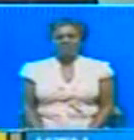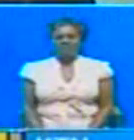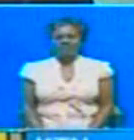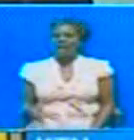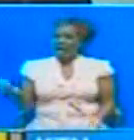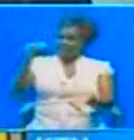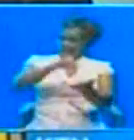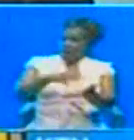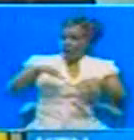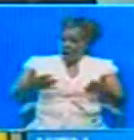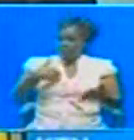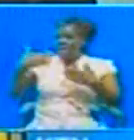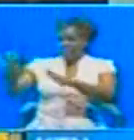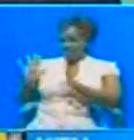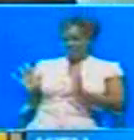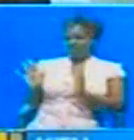Nirudi ama niachane nayo.